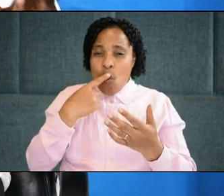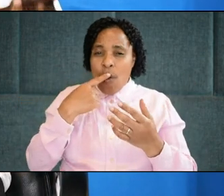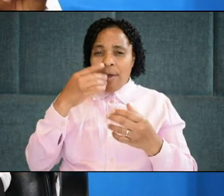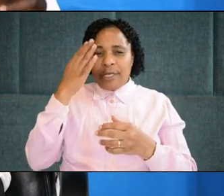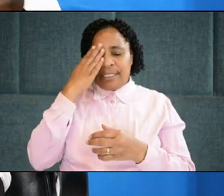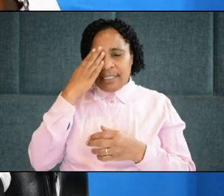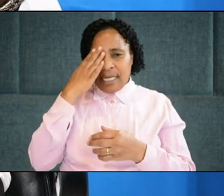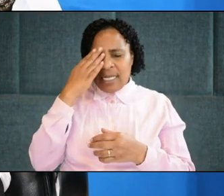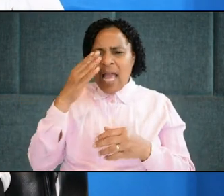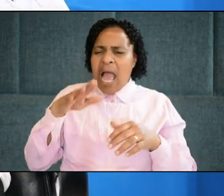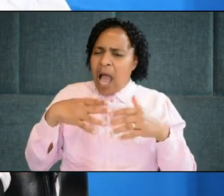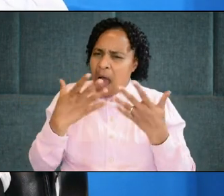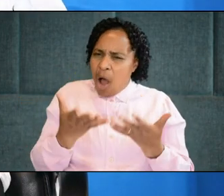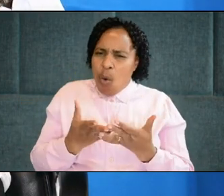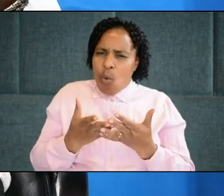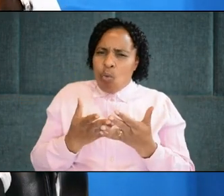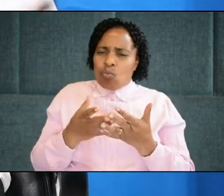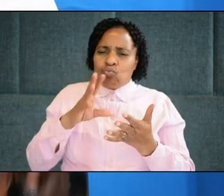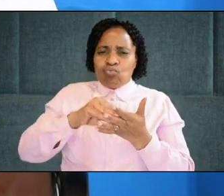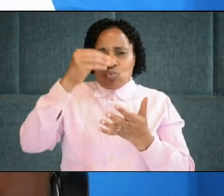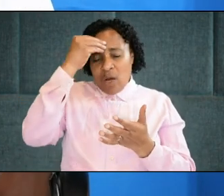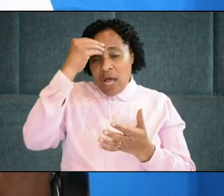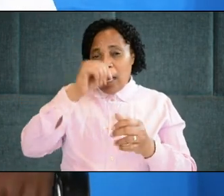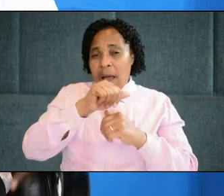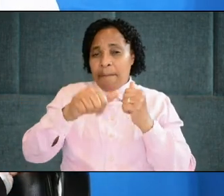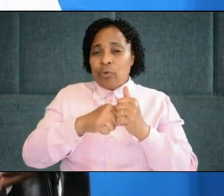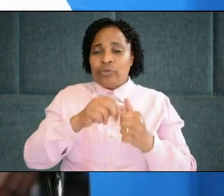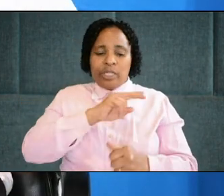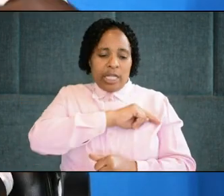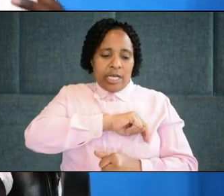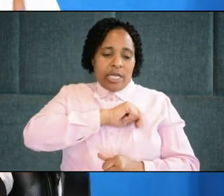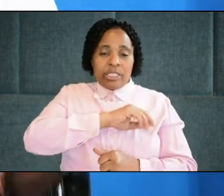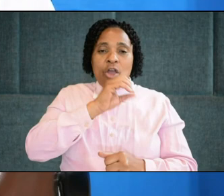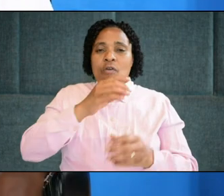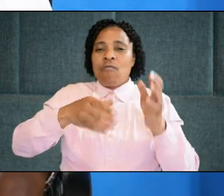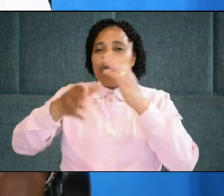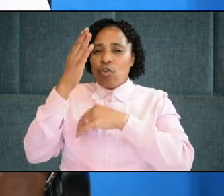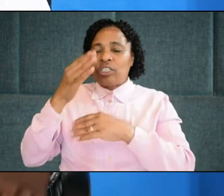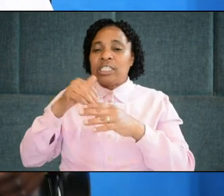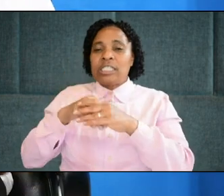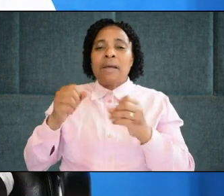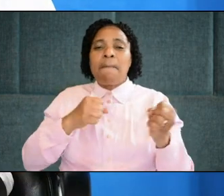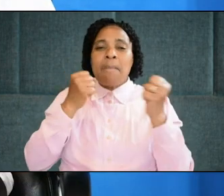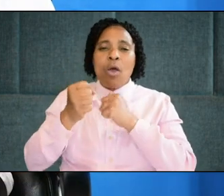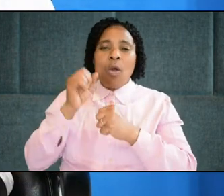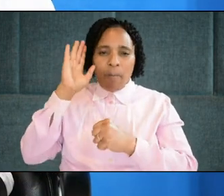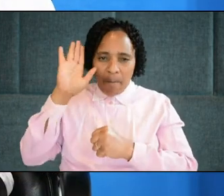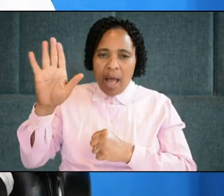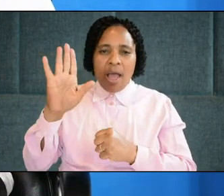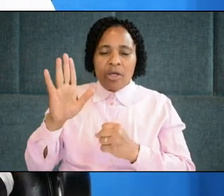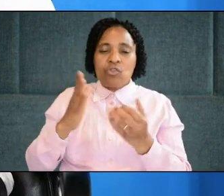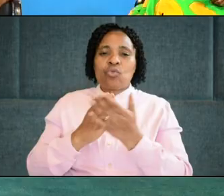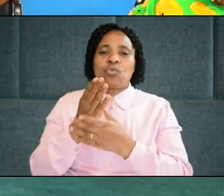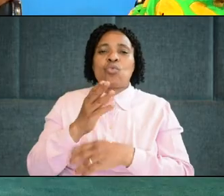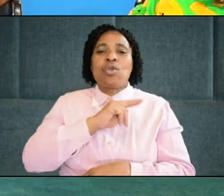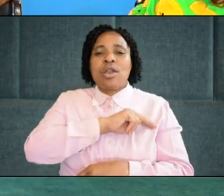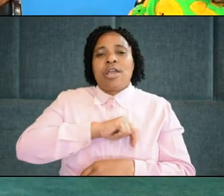learn about the nature of God? What do we learn about the nature of God with regards to his power over nature?